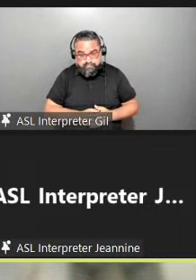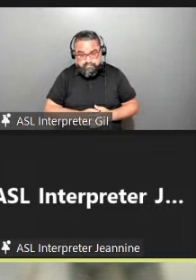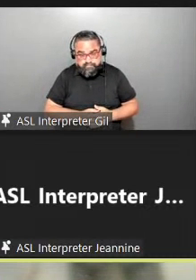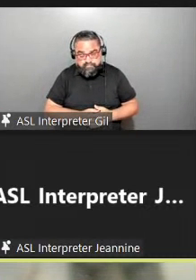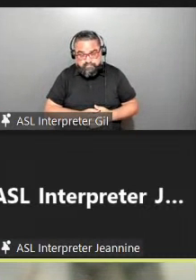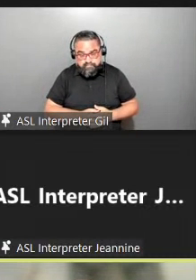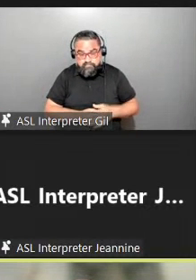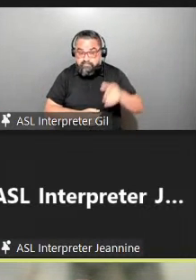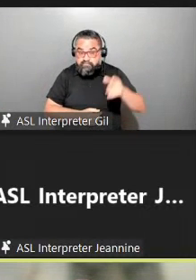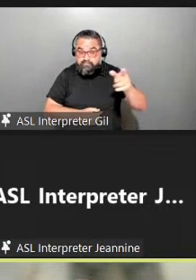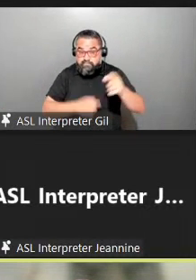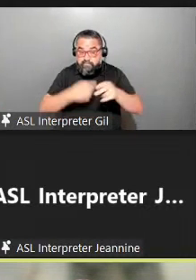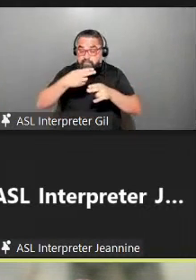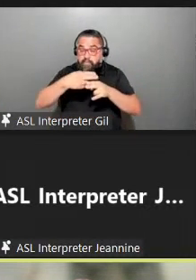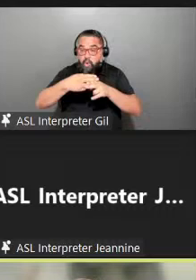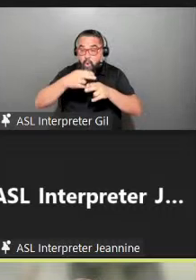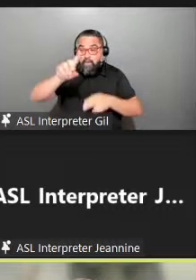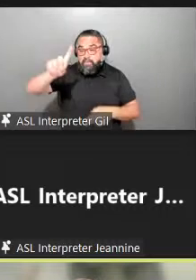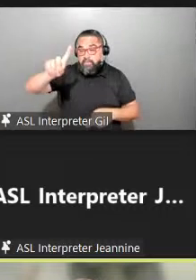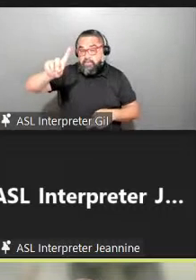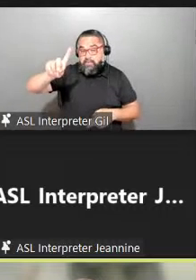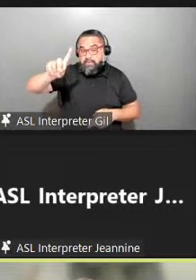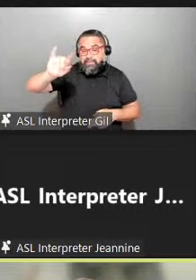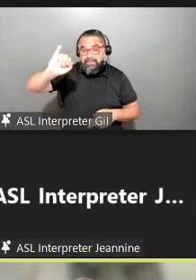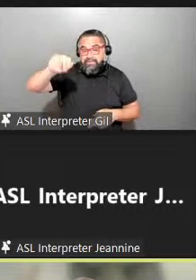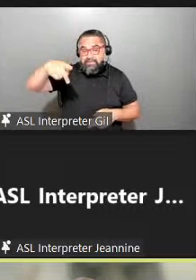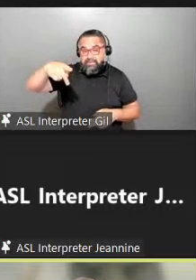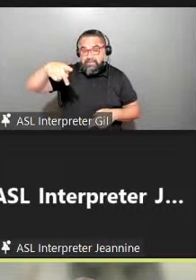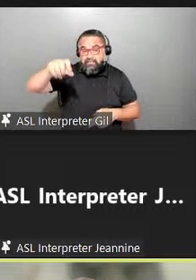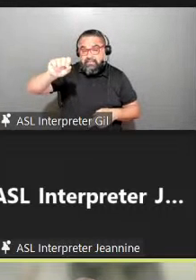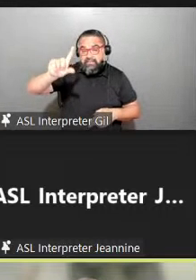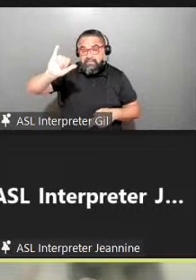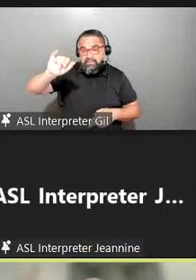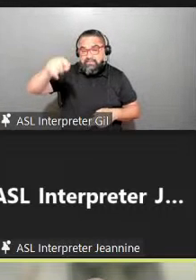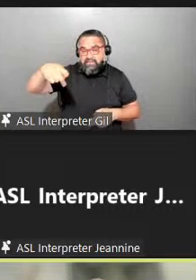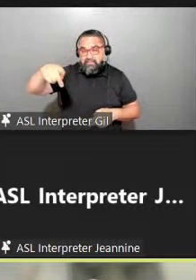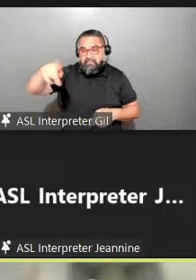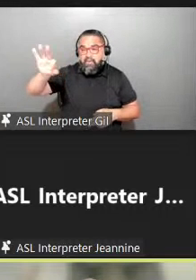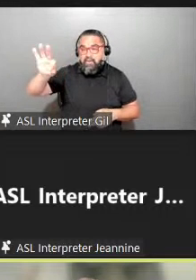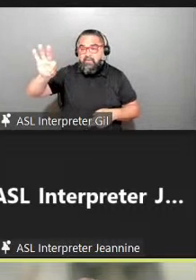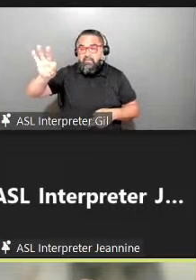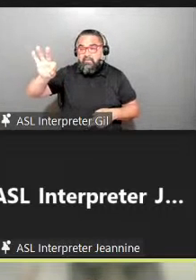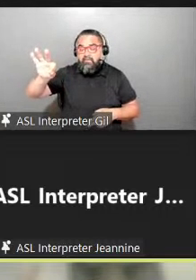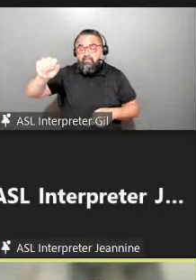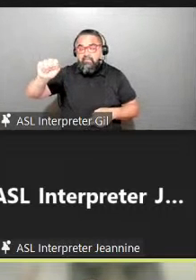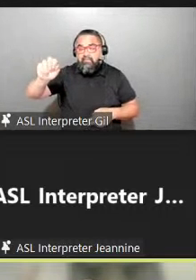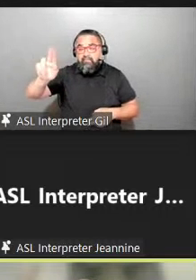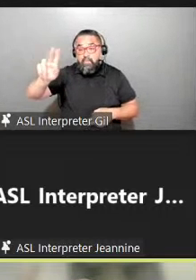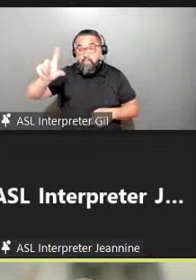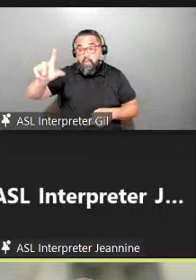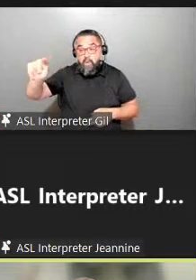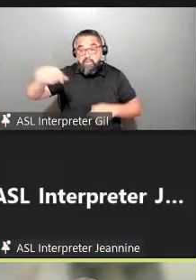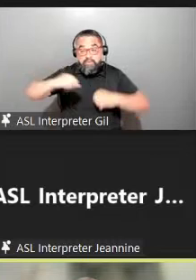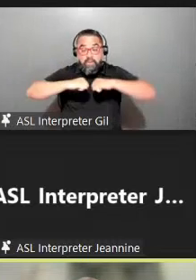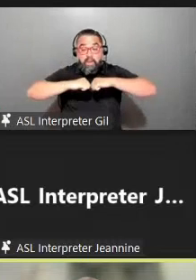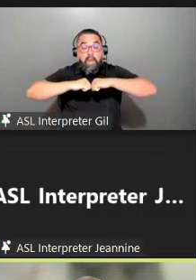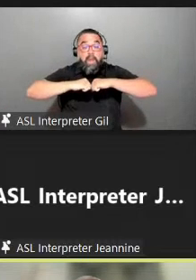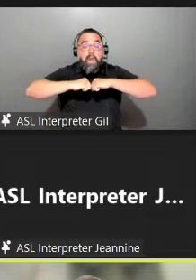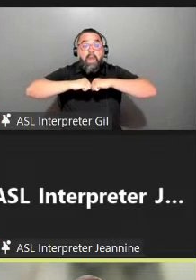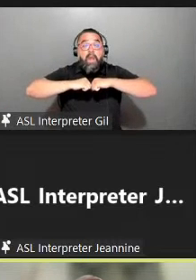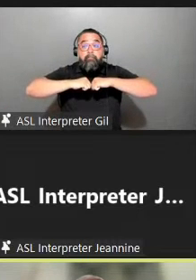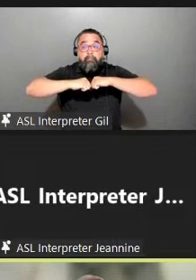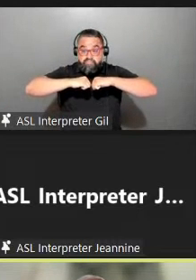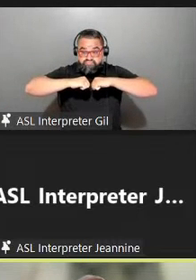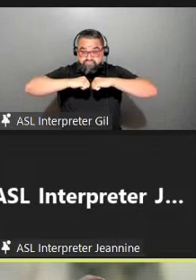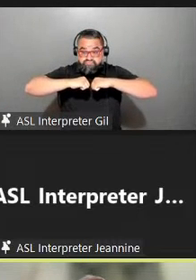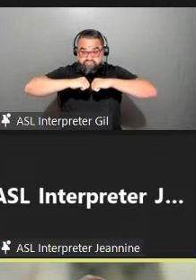dip slip fault. And on when we have this type of an event,